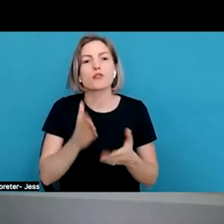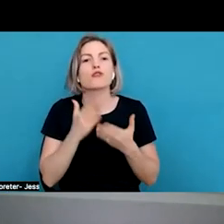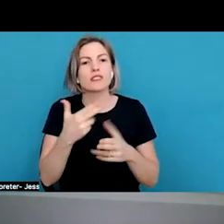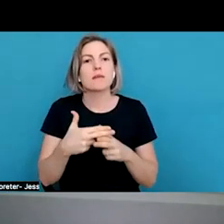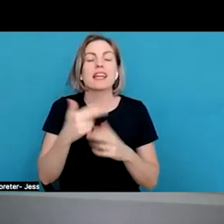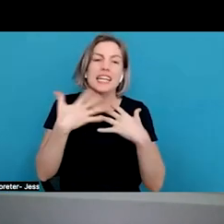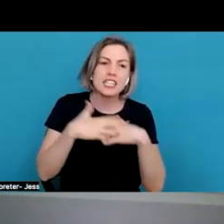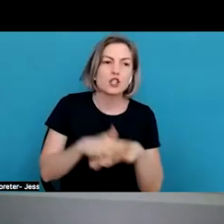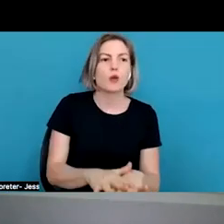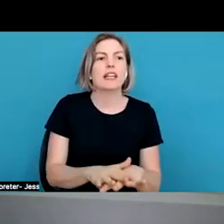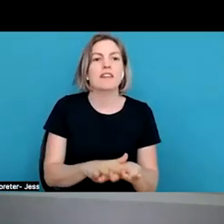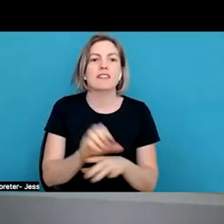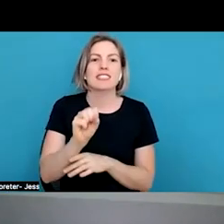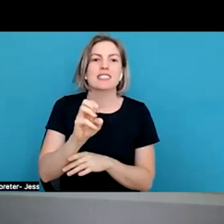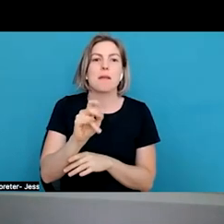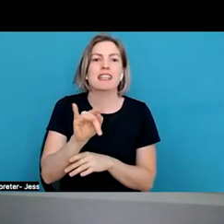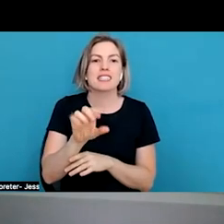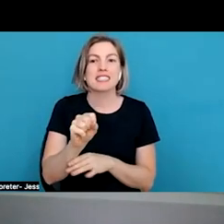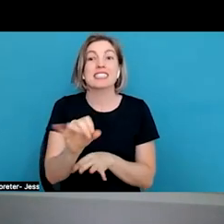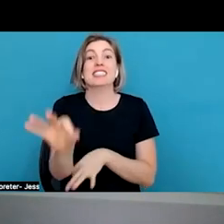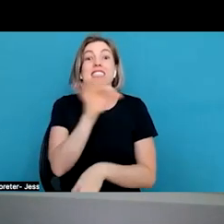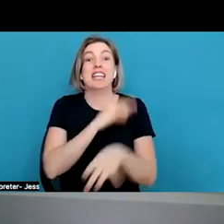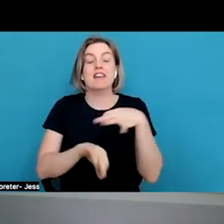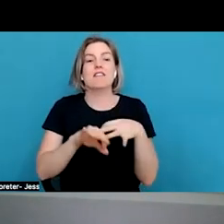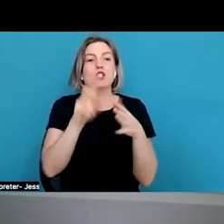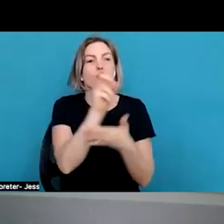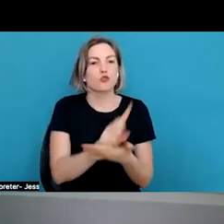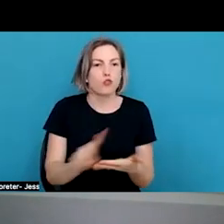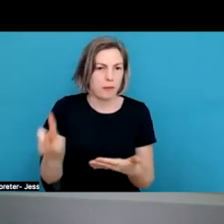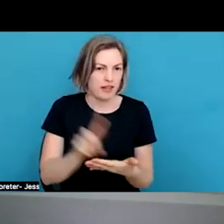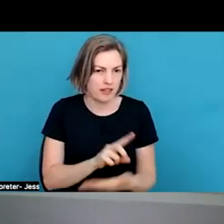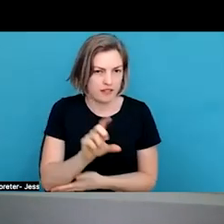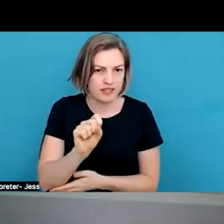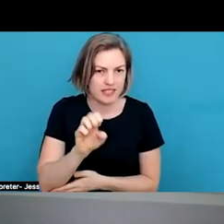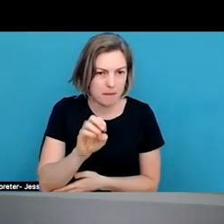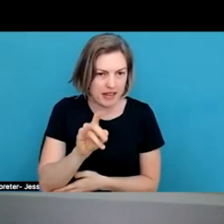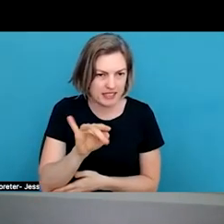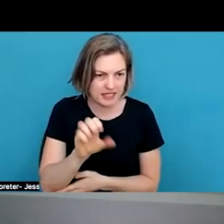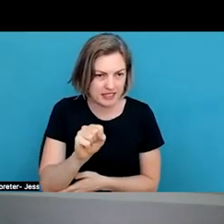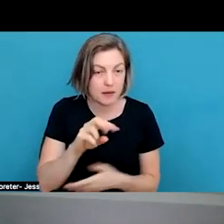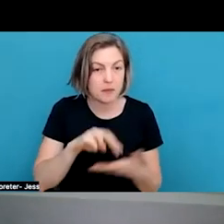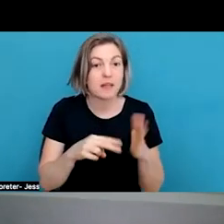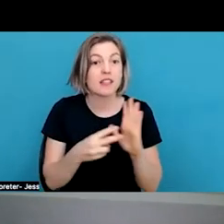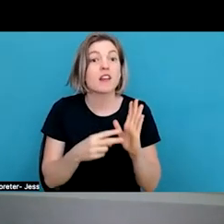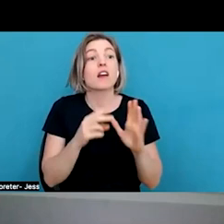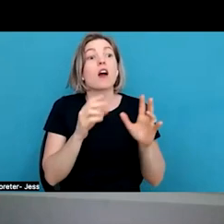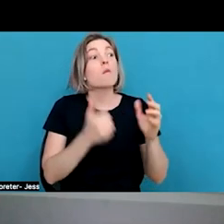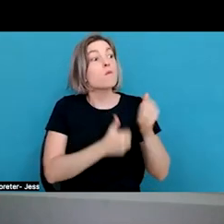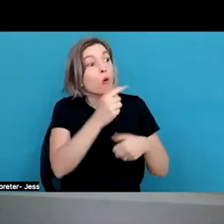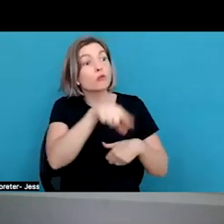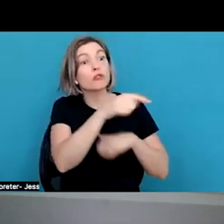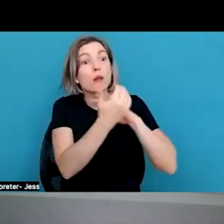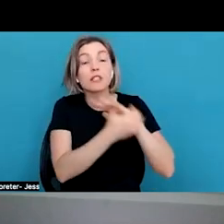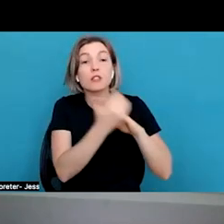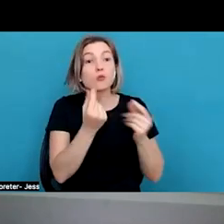integrative semantics as opposed to discriminative semantics. So conventional automation tries to work by carving